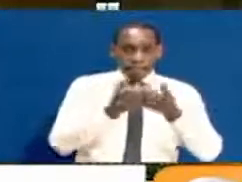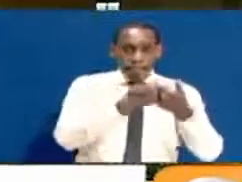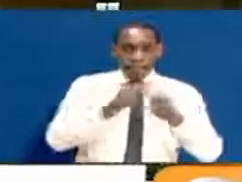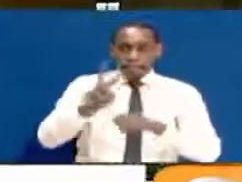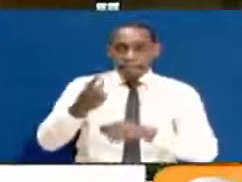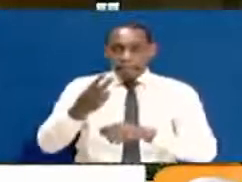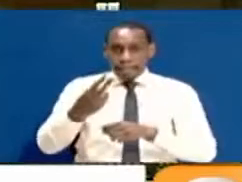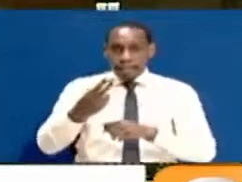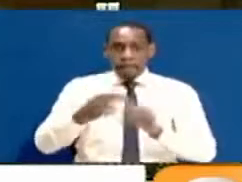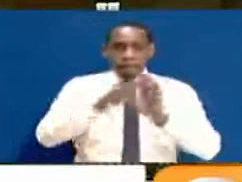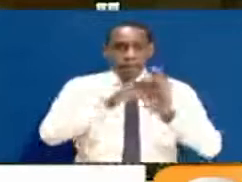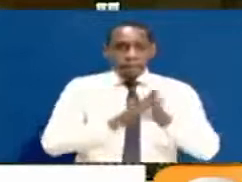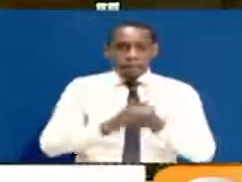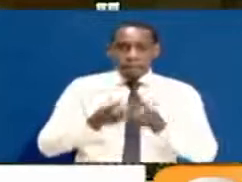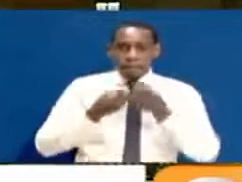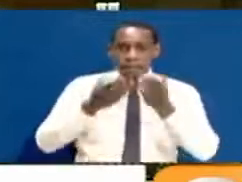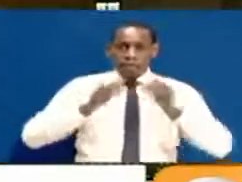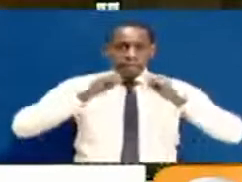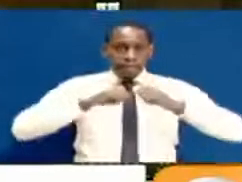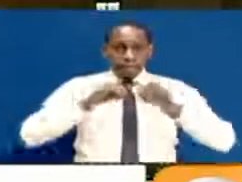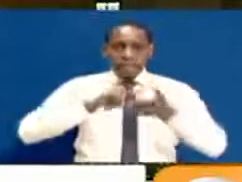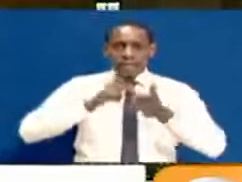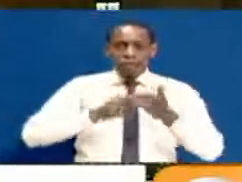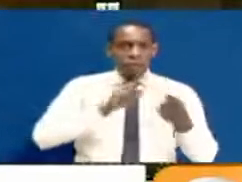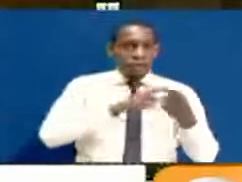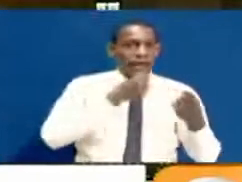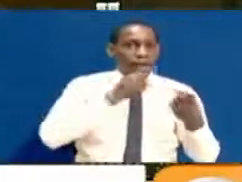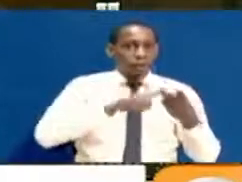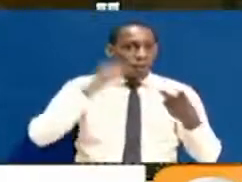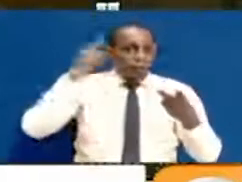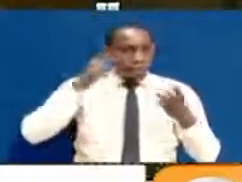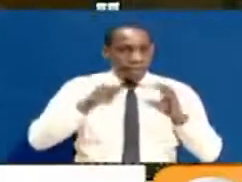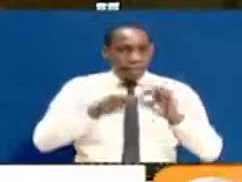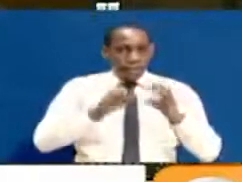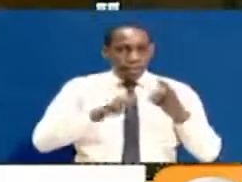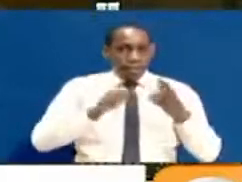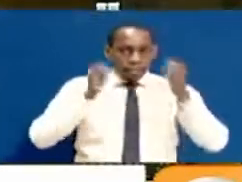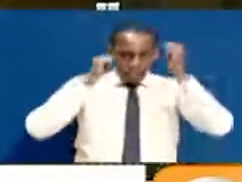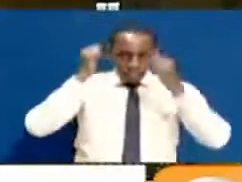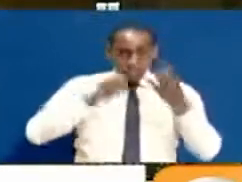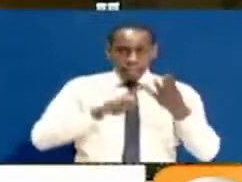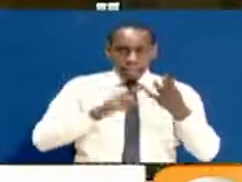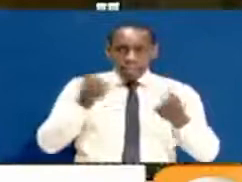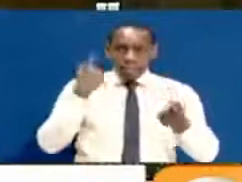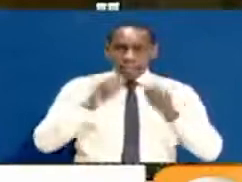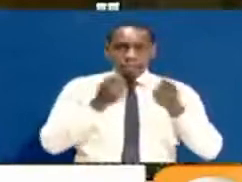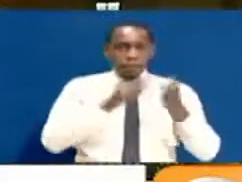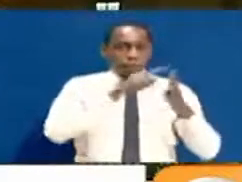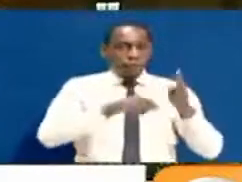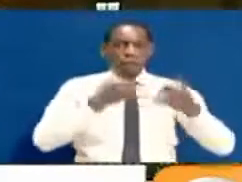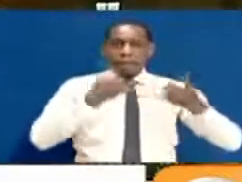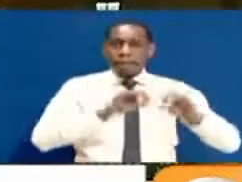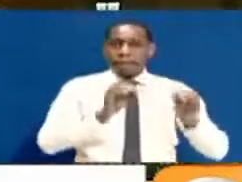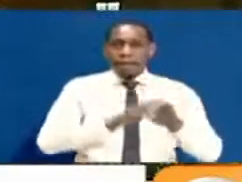the second round. The broadcast deal stalemate means Gor Mahia, Mathare United, Ulinzi Stars and Zoo FC of Kericho will not be in